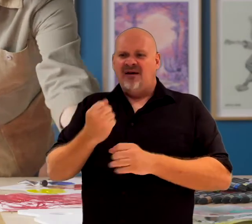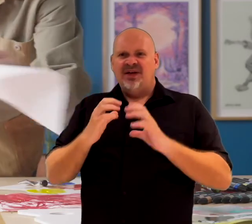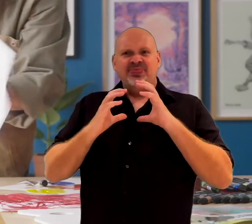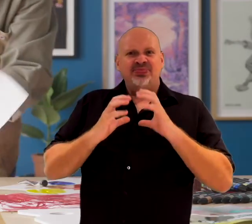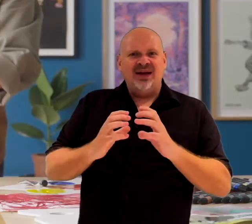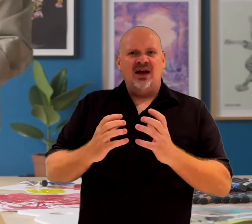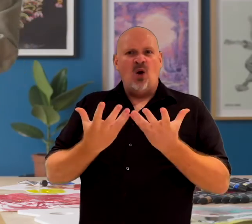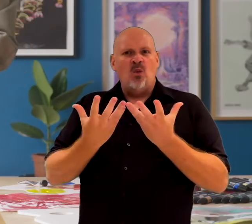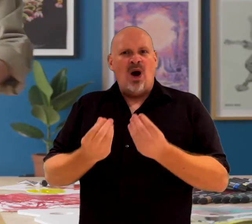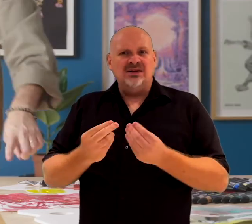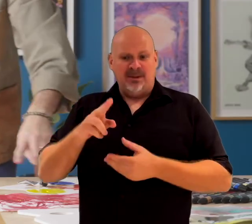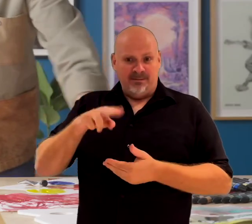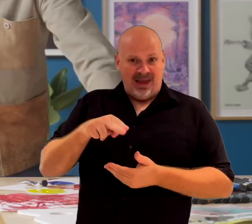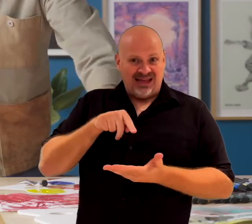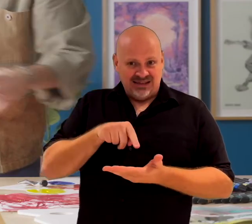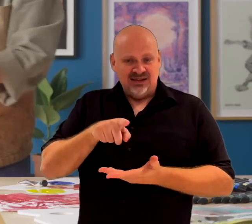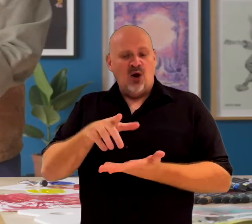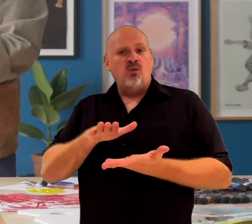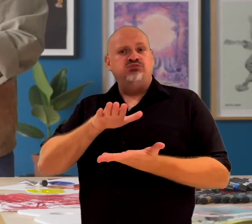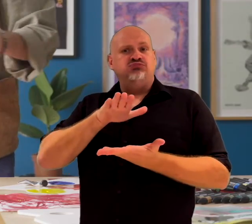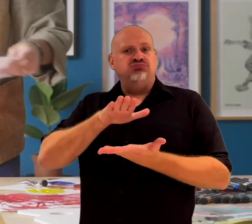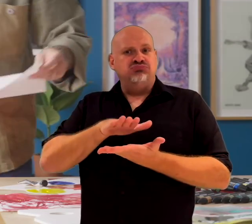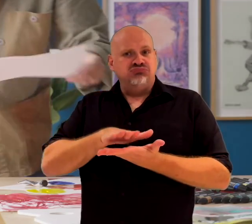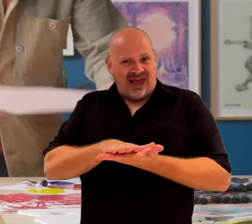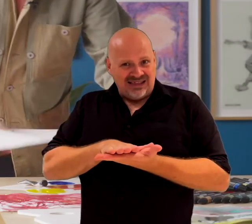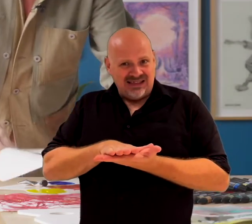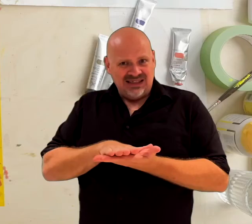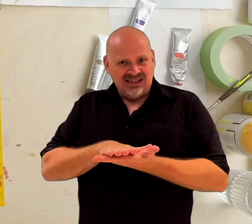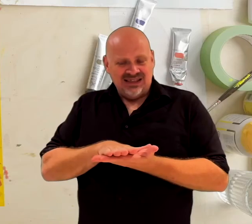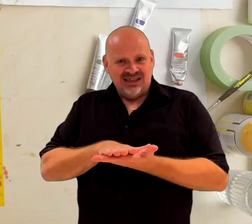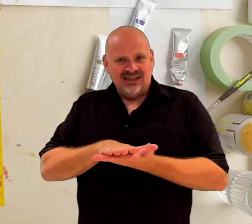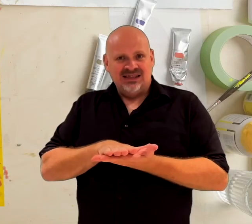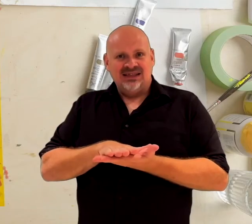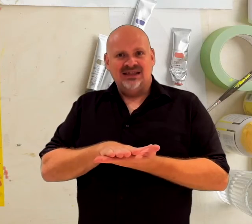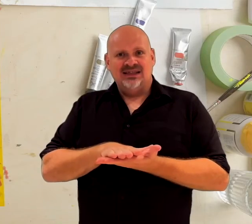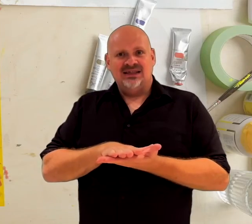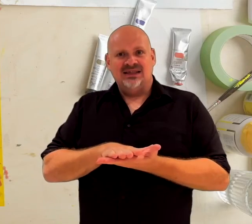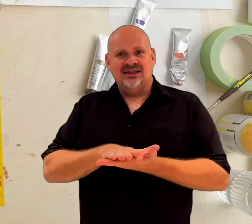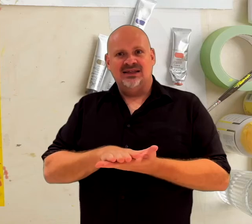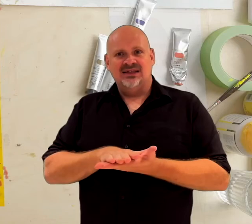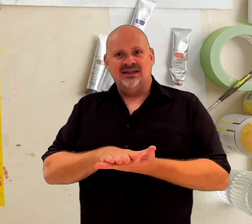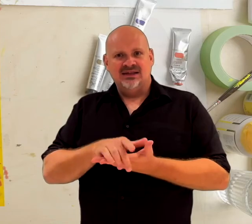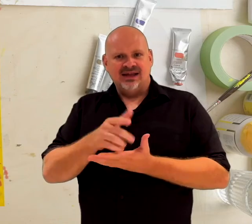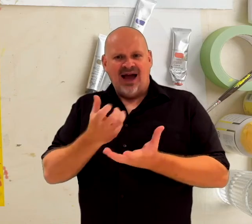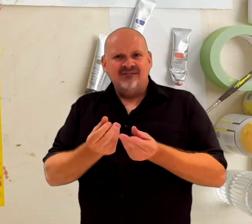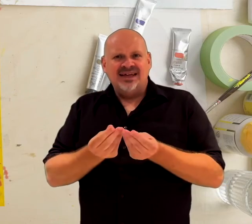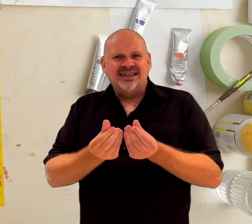like I was explaining earlier, when you have thick, wet paint and you press on it,